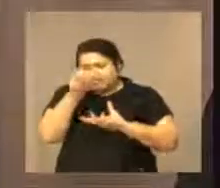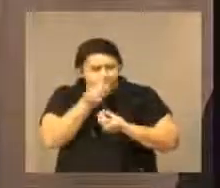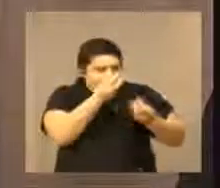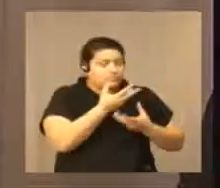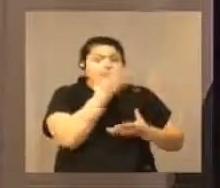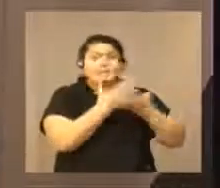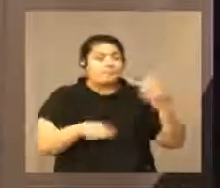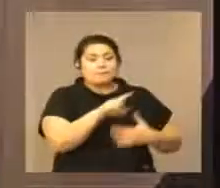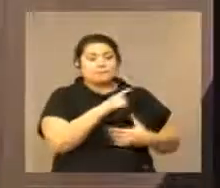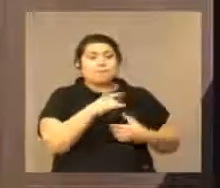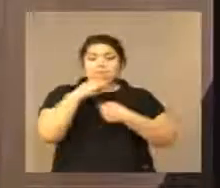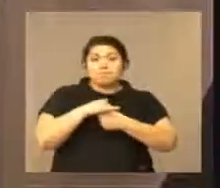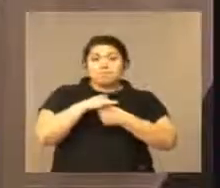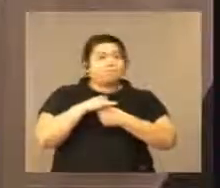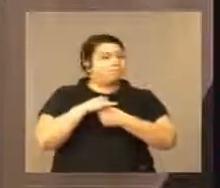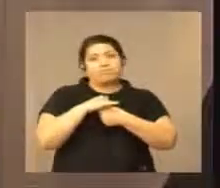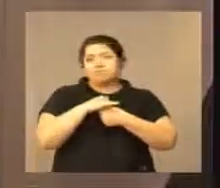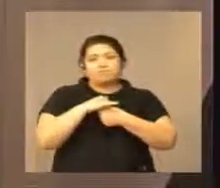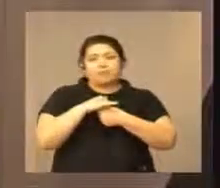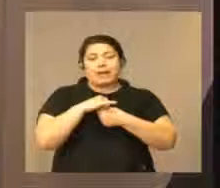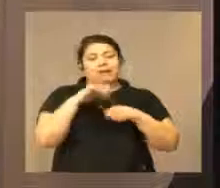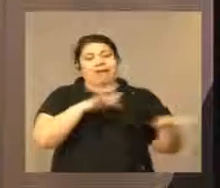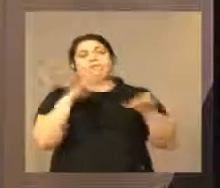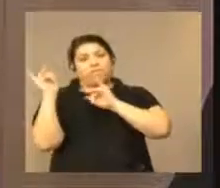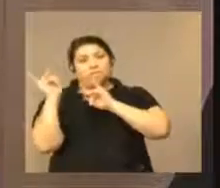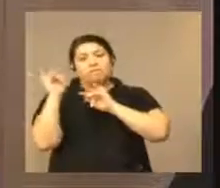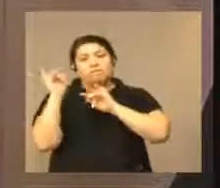community because there was no access for them.